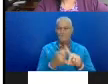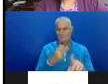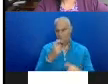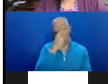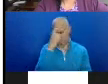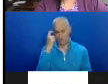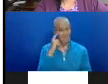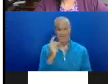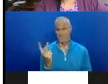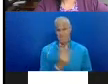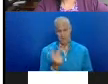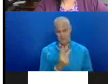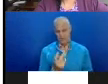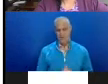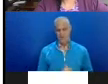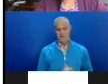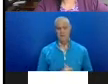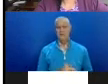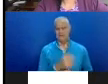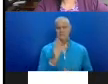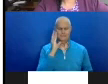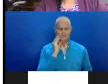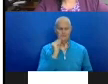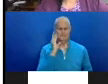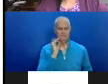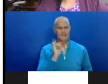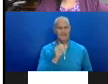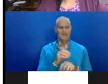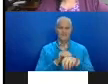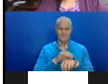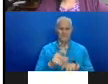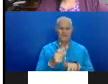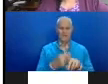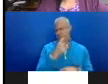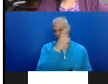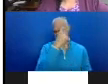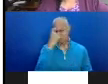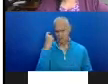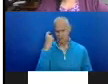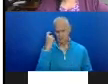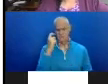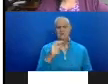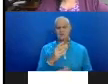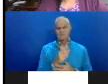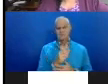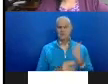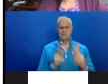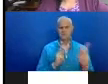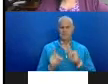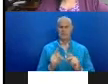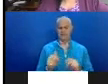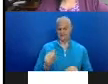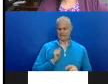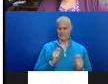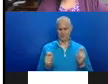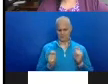parties when they're experiencing the effects of trauma. And so part of that is also people being able to self-regulate, so they